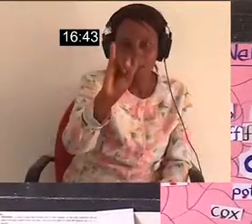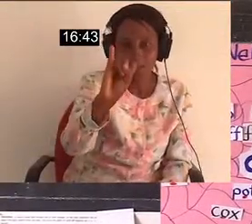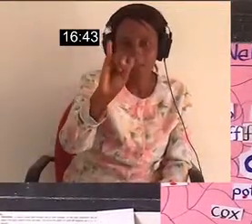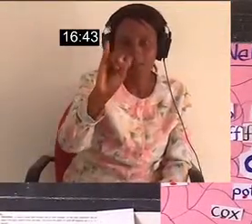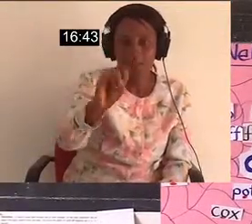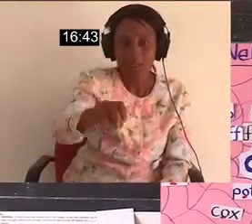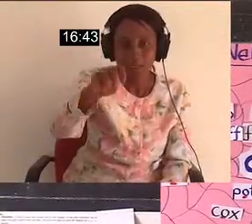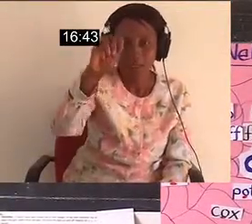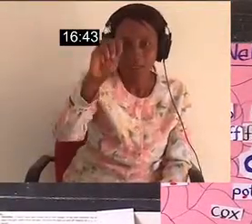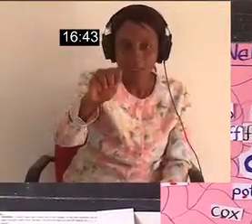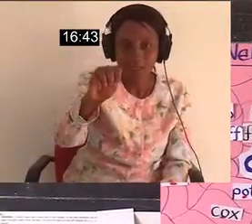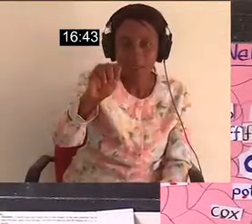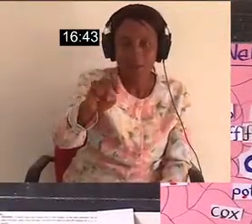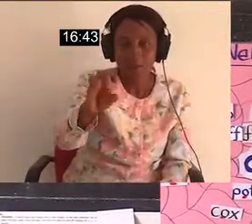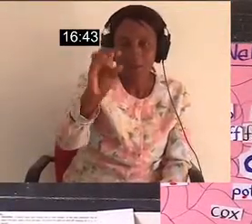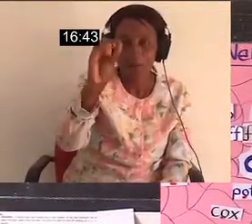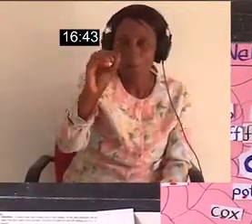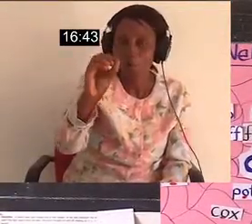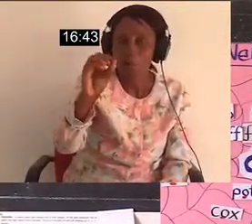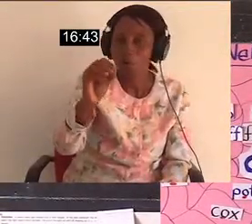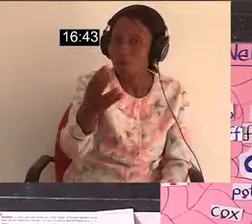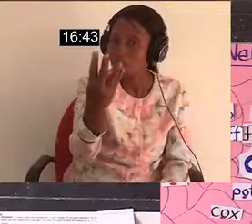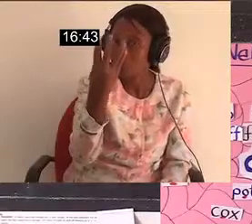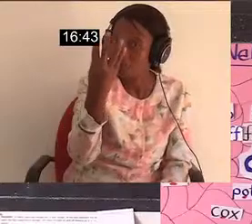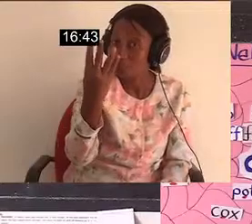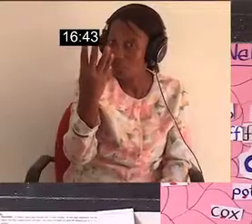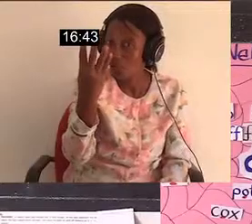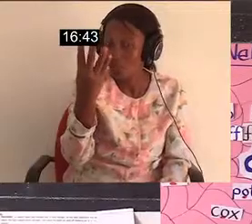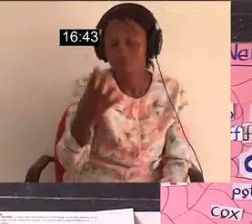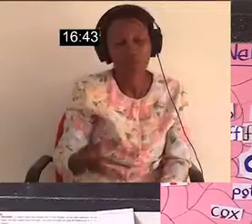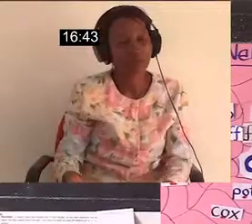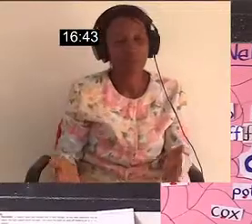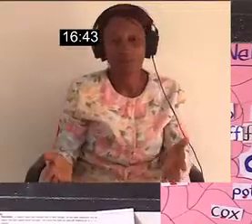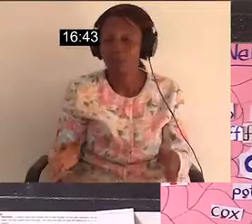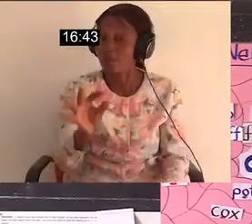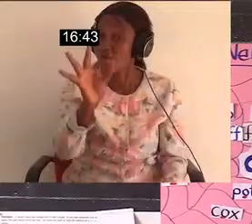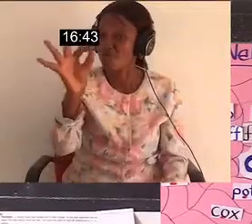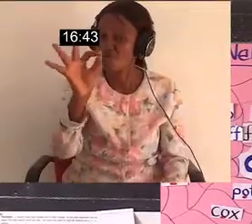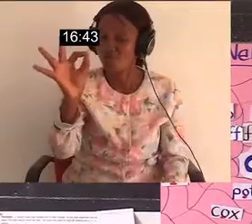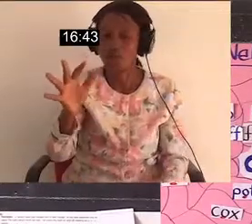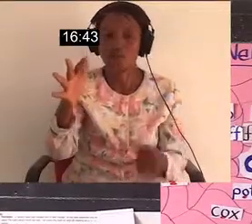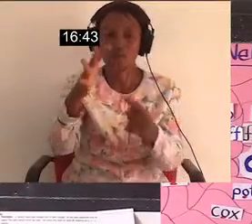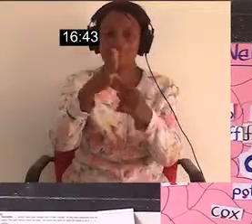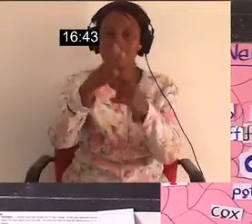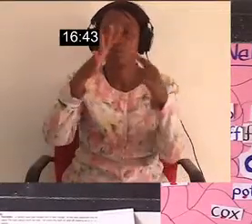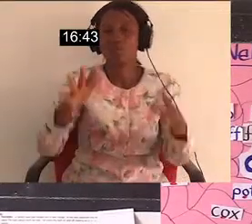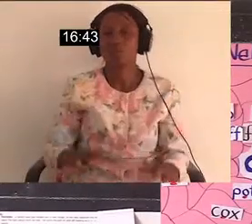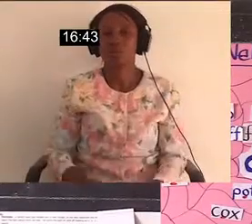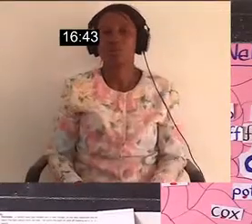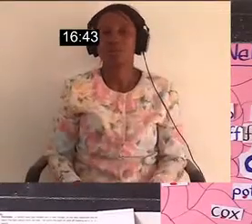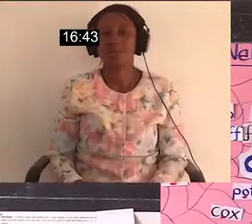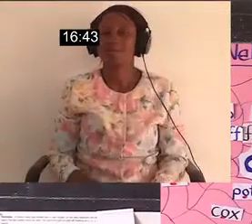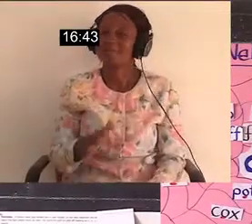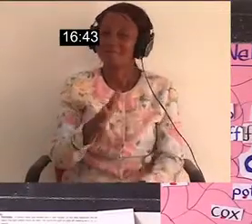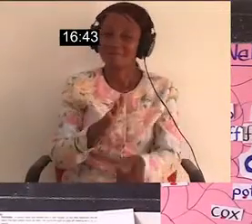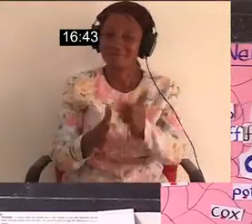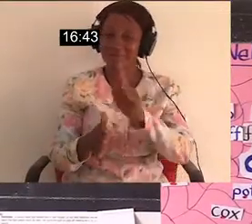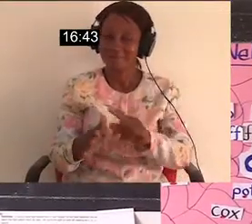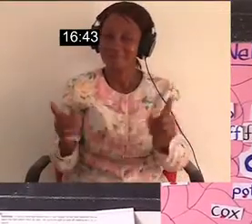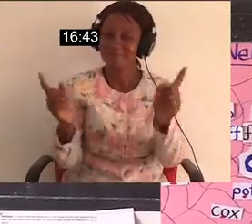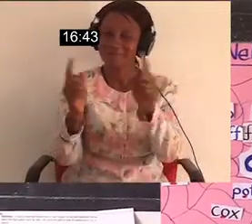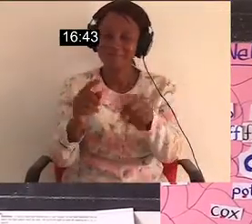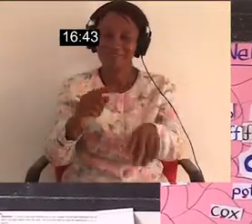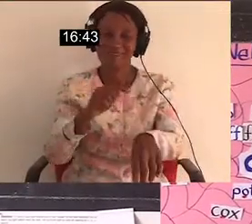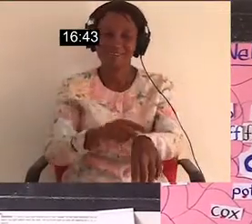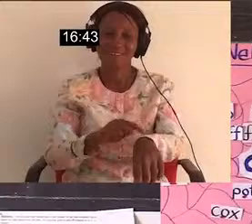important, but these four, for now, they are very important. Until we meet